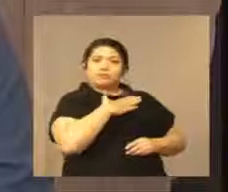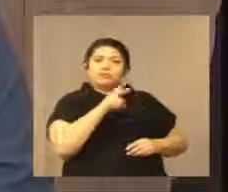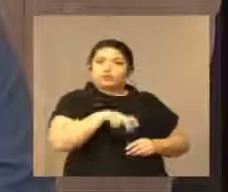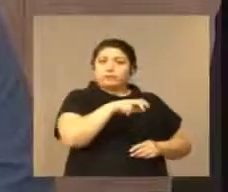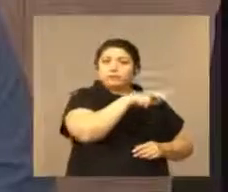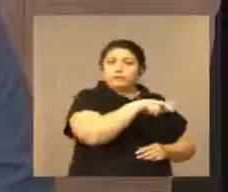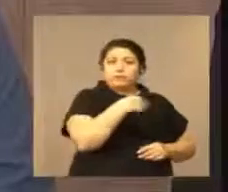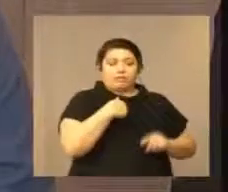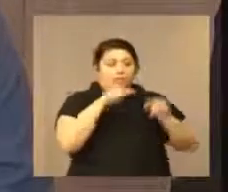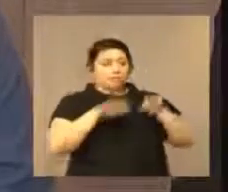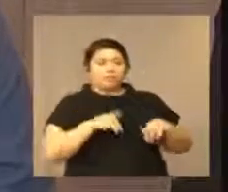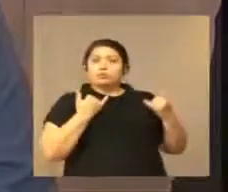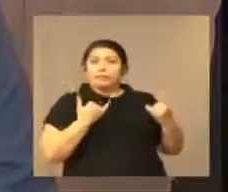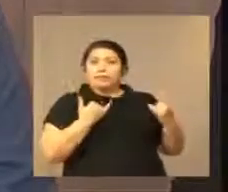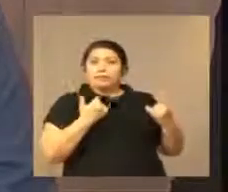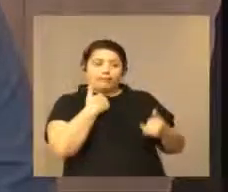to them today,